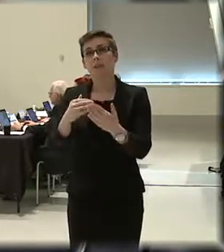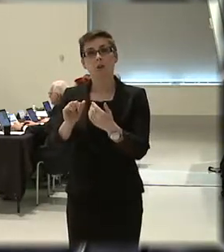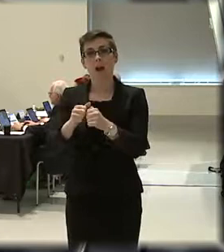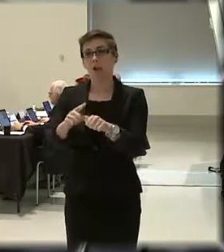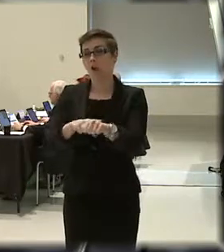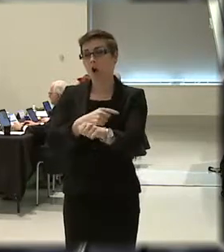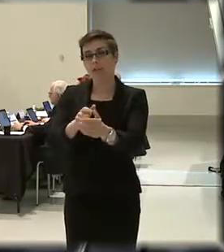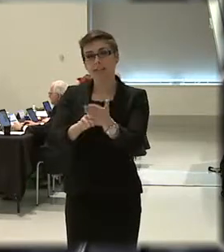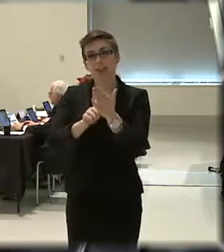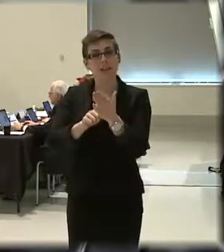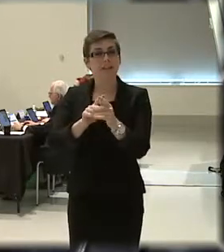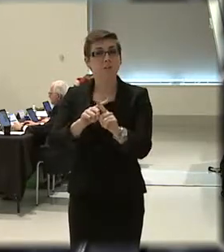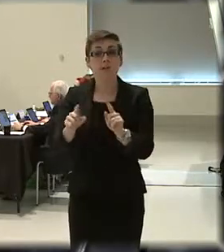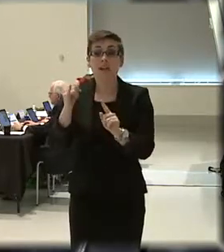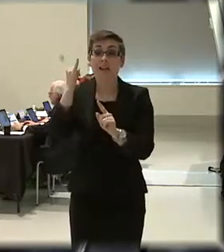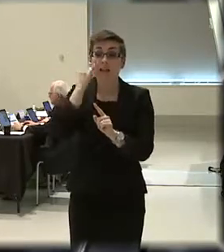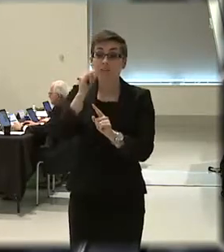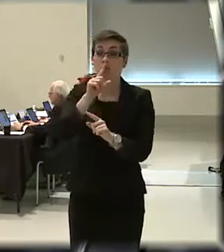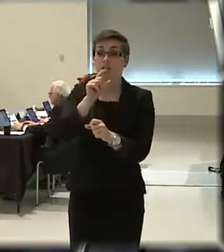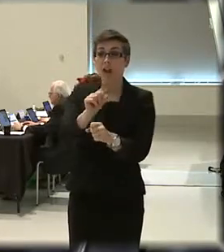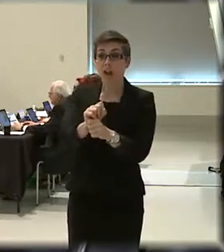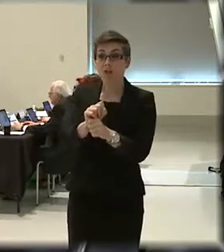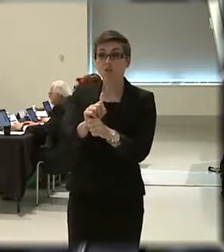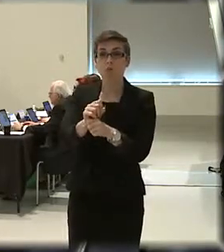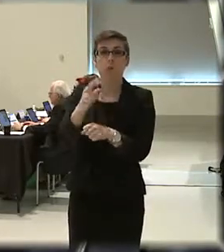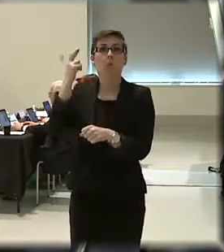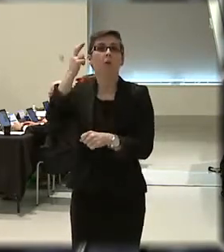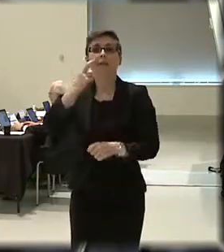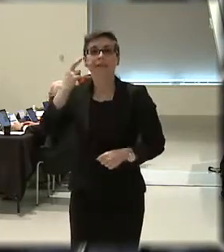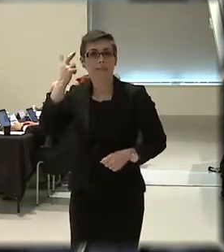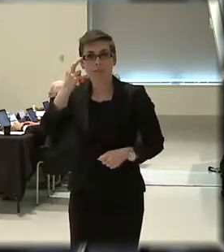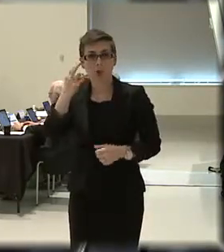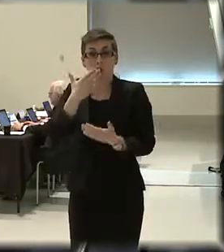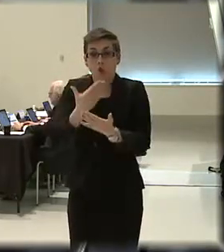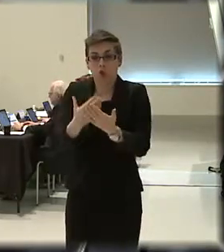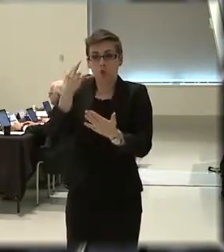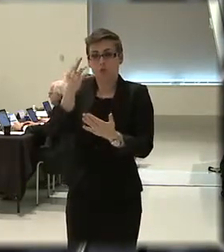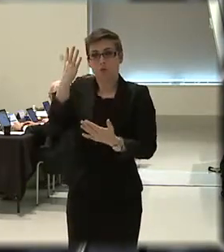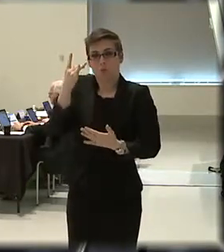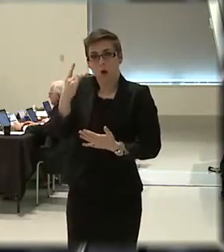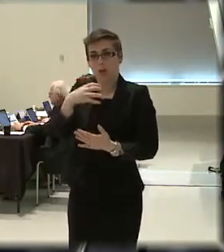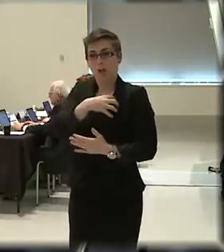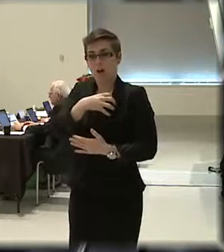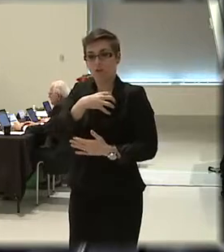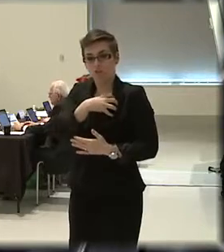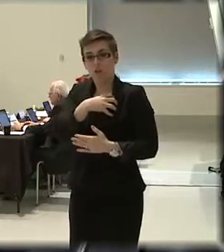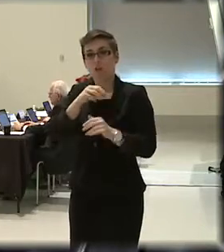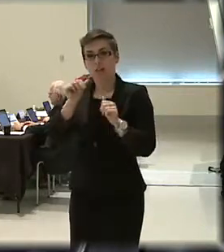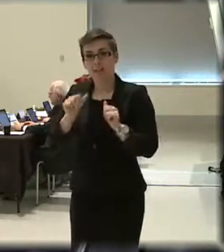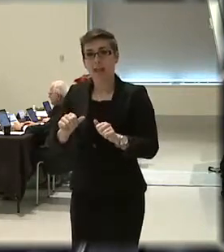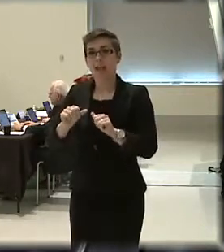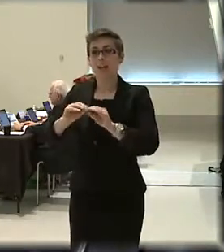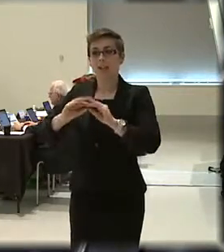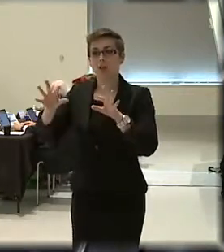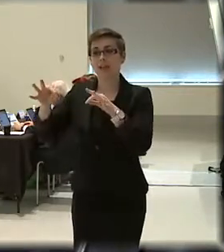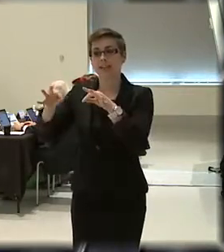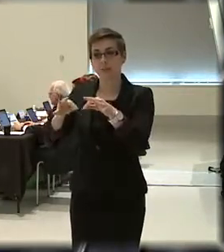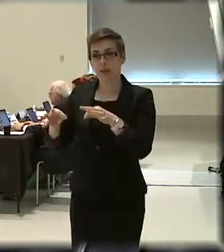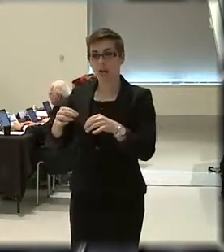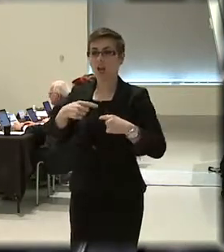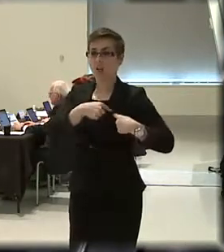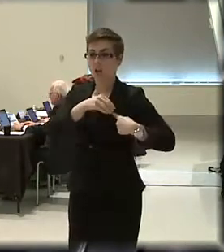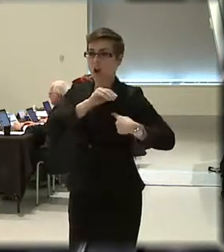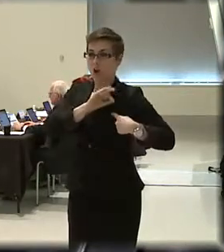unless there is a bona fide reason that the officer can articulate why they're turning the camera off, the cameras